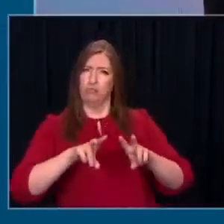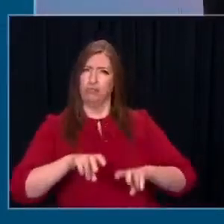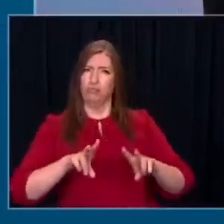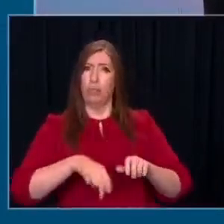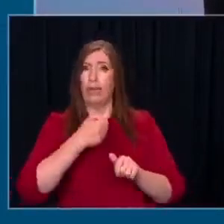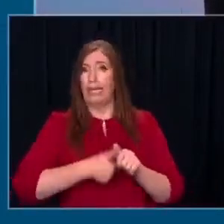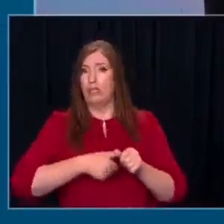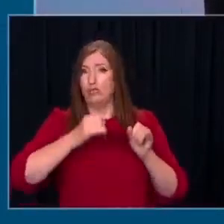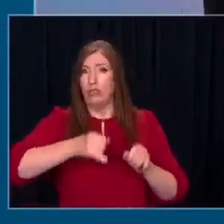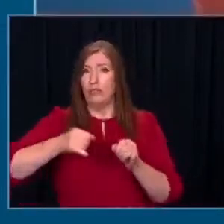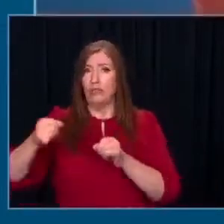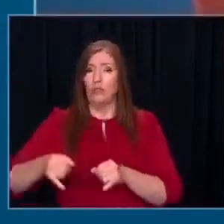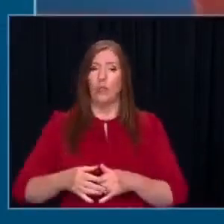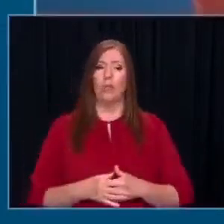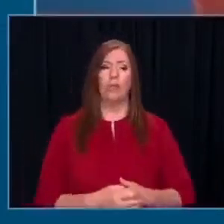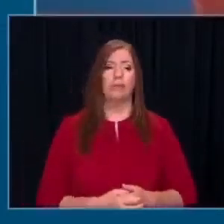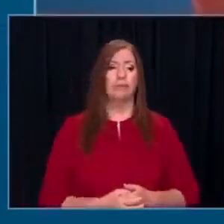Okay.